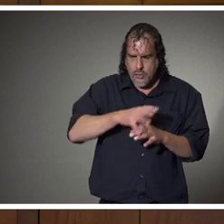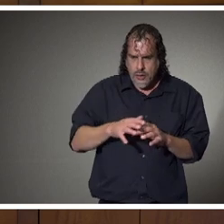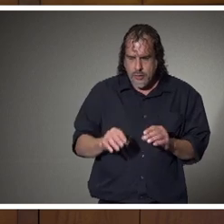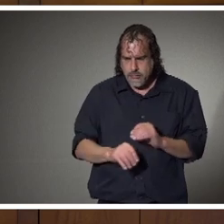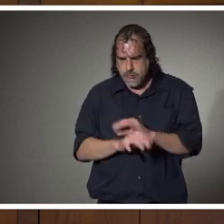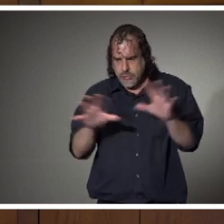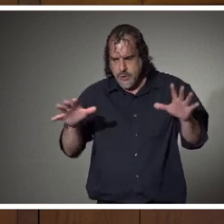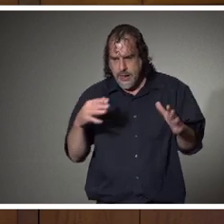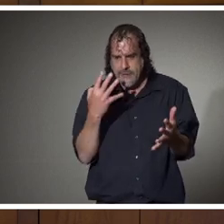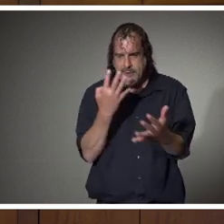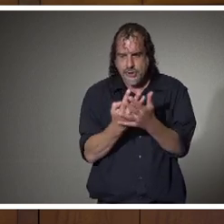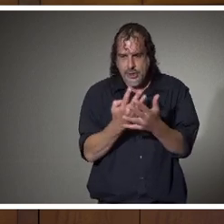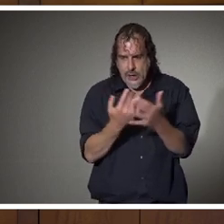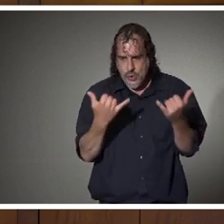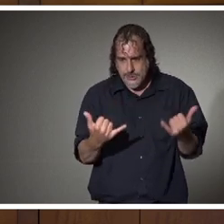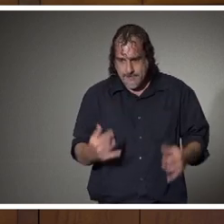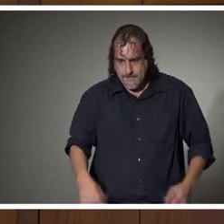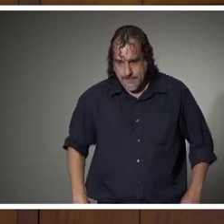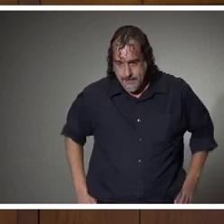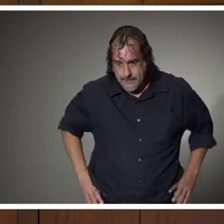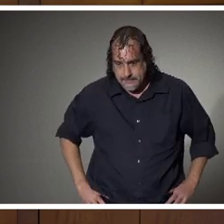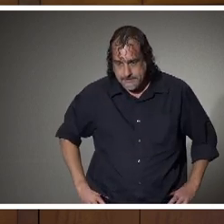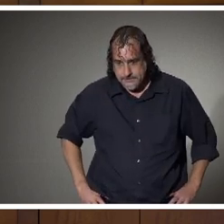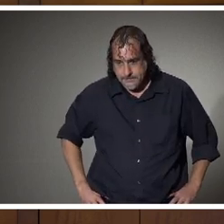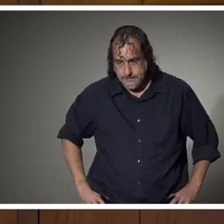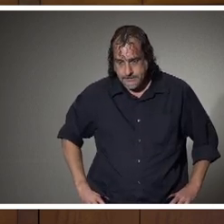Mississippi chicken plants.